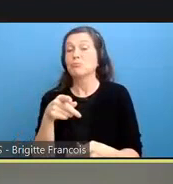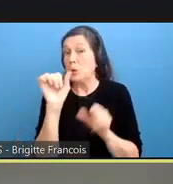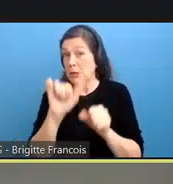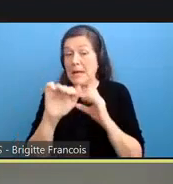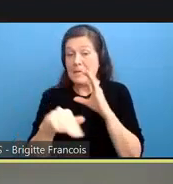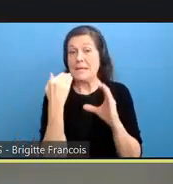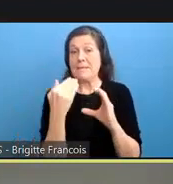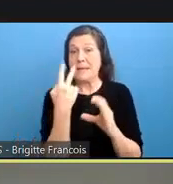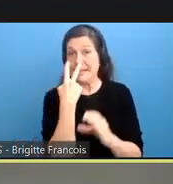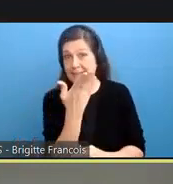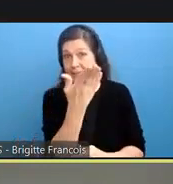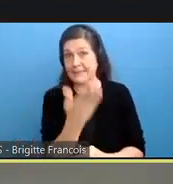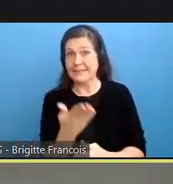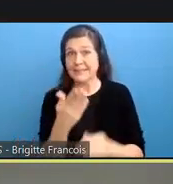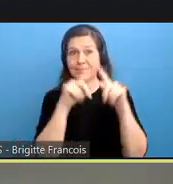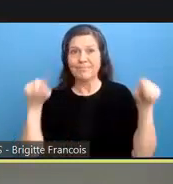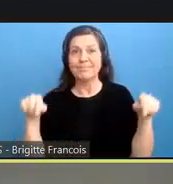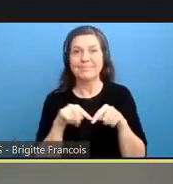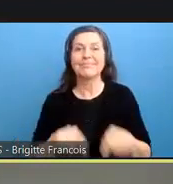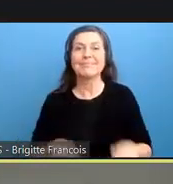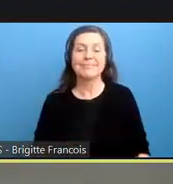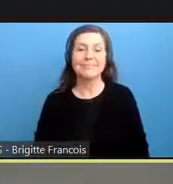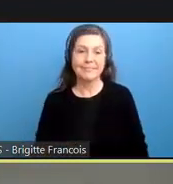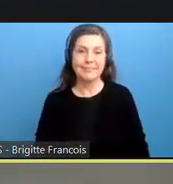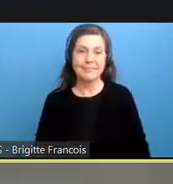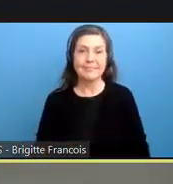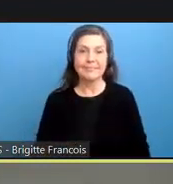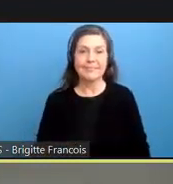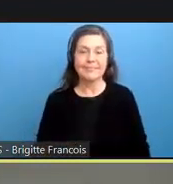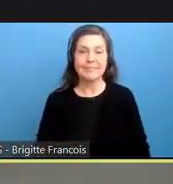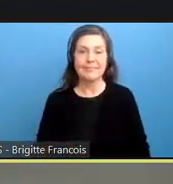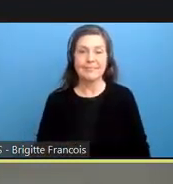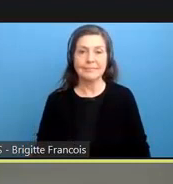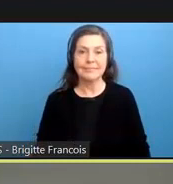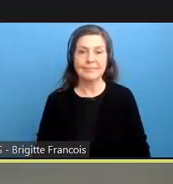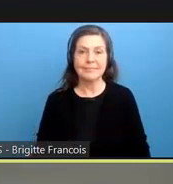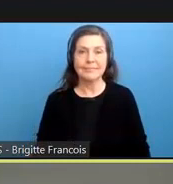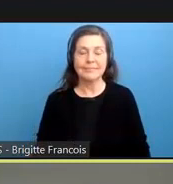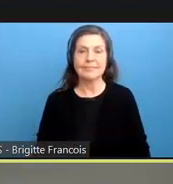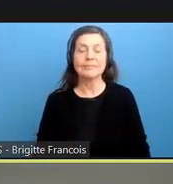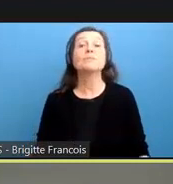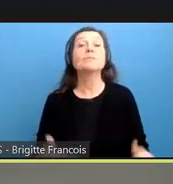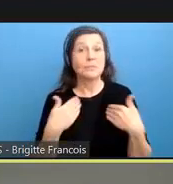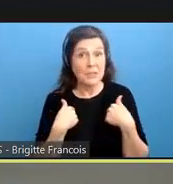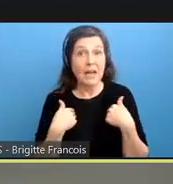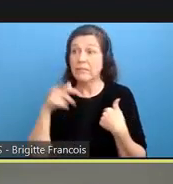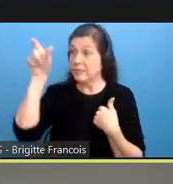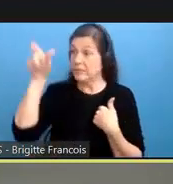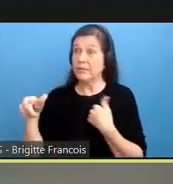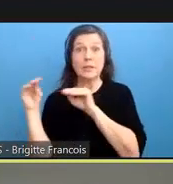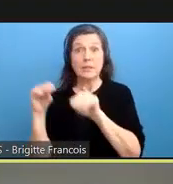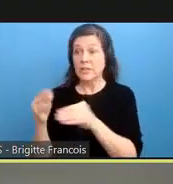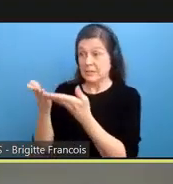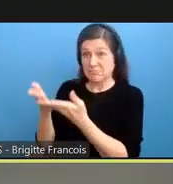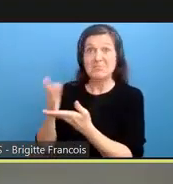at the address that's coming up on the screen now. We do have both deaf and hearing trainers, and all